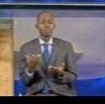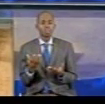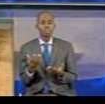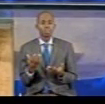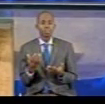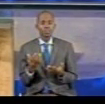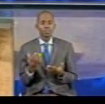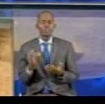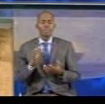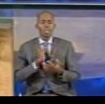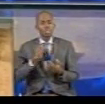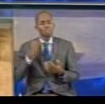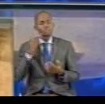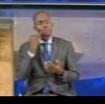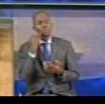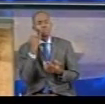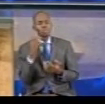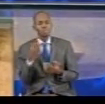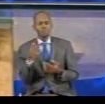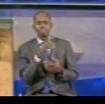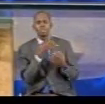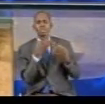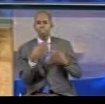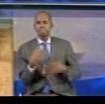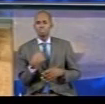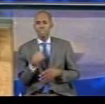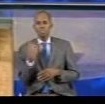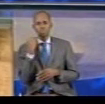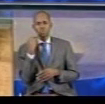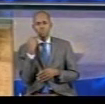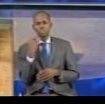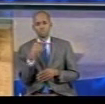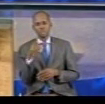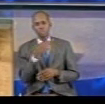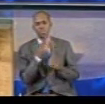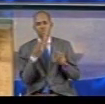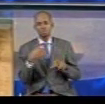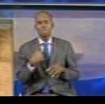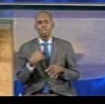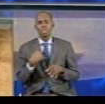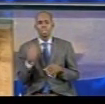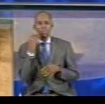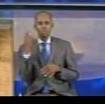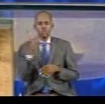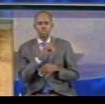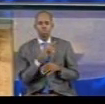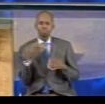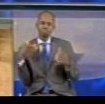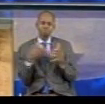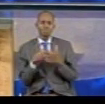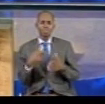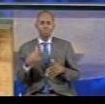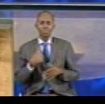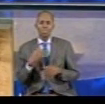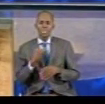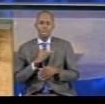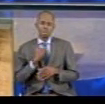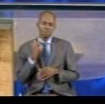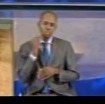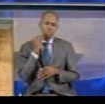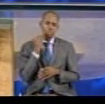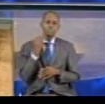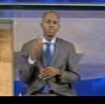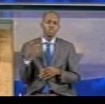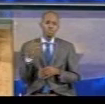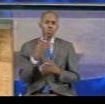I suppose they hate me. I suppose they're working against me. I suppose they want to